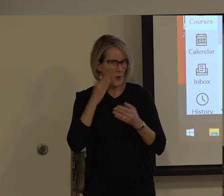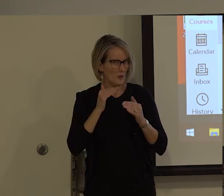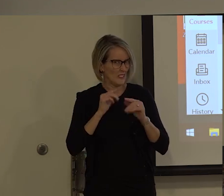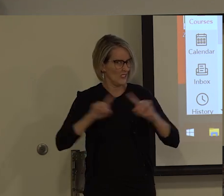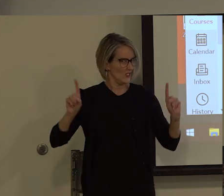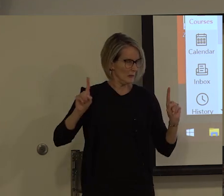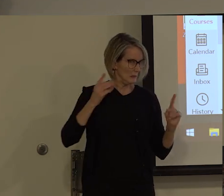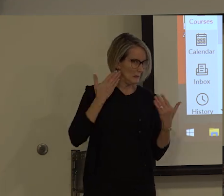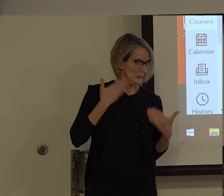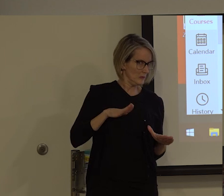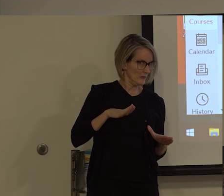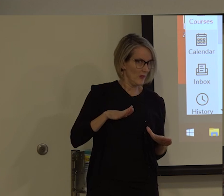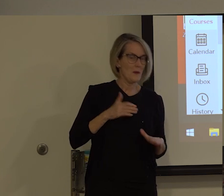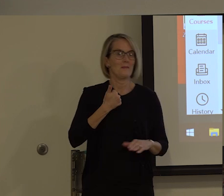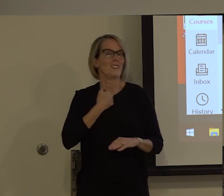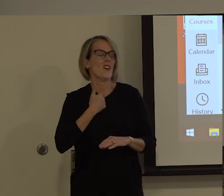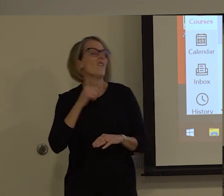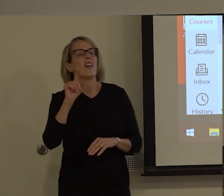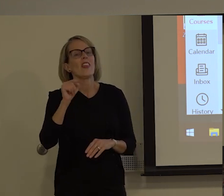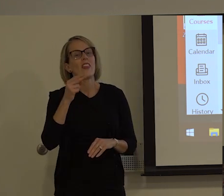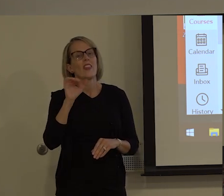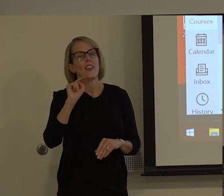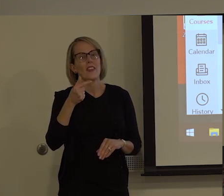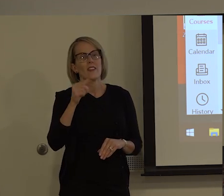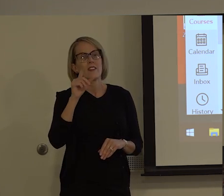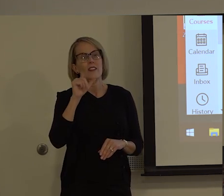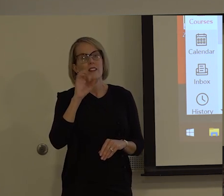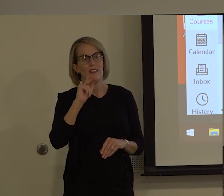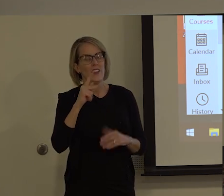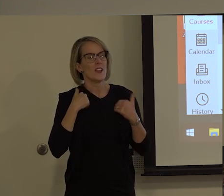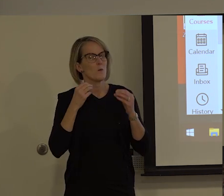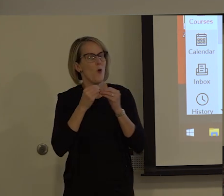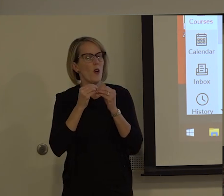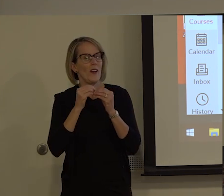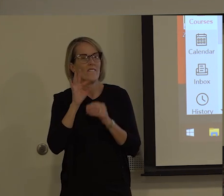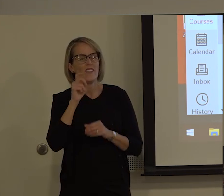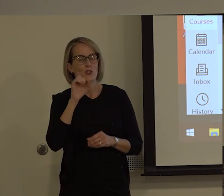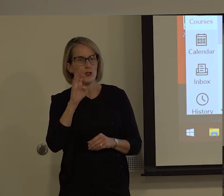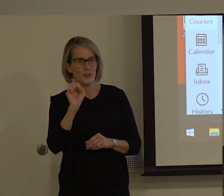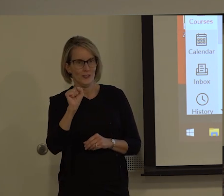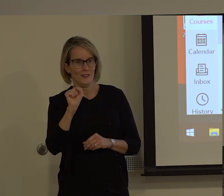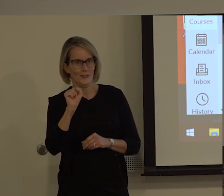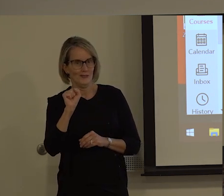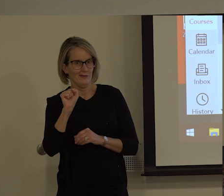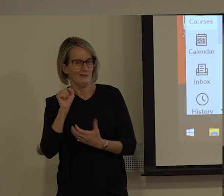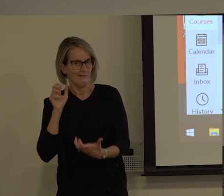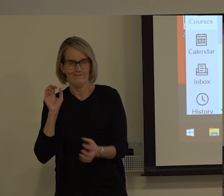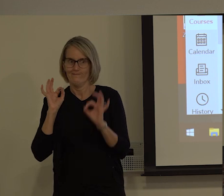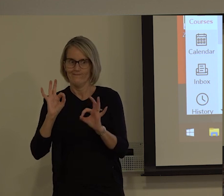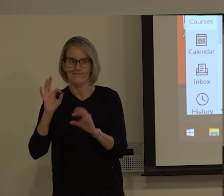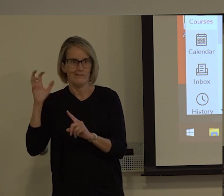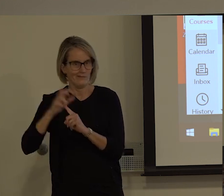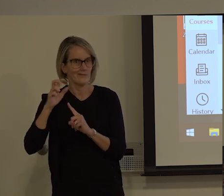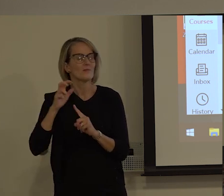love the additional ThingLink accessibility features, but H5P is also not bad. I can't really